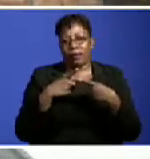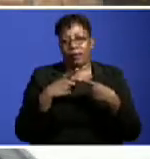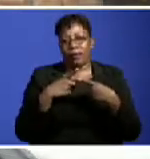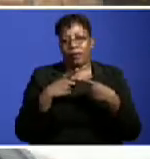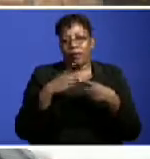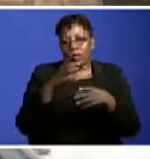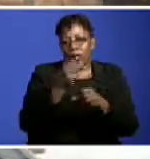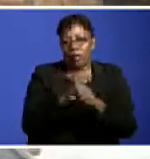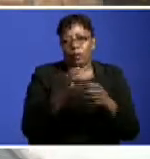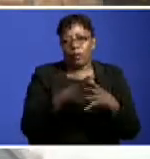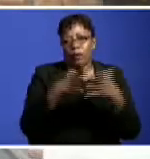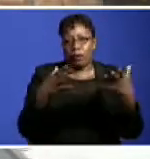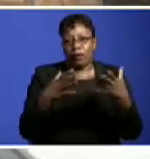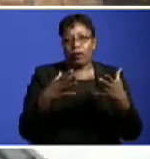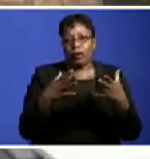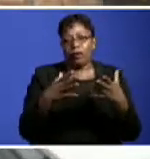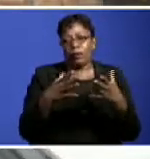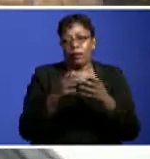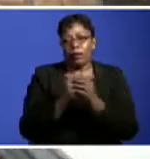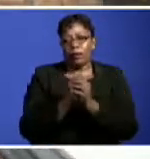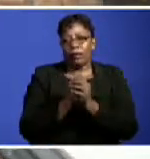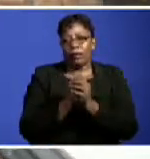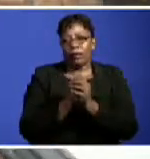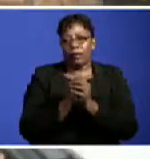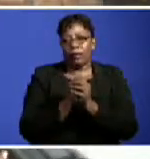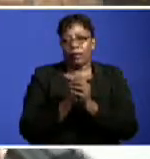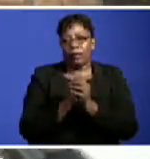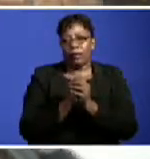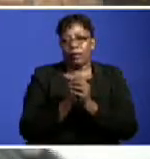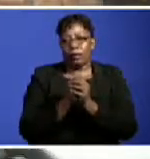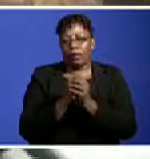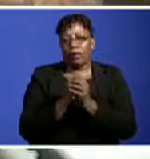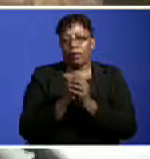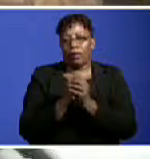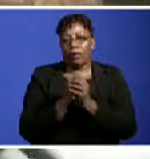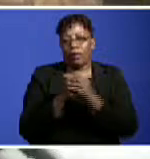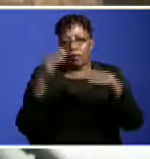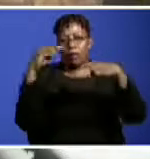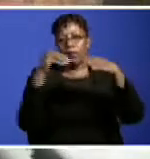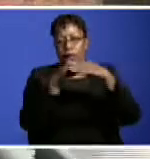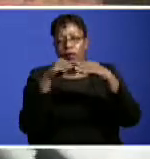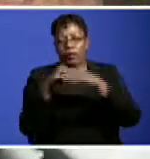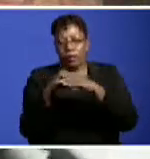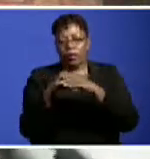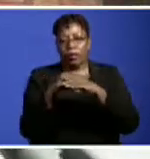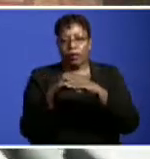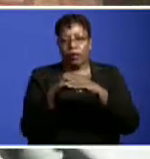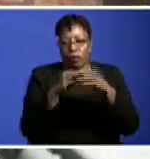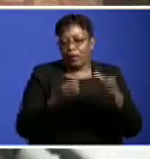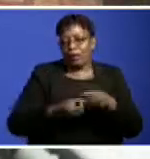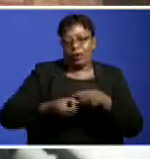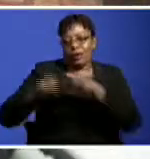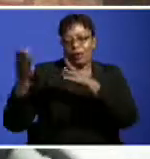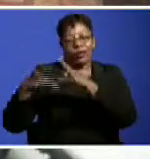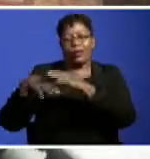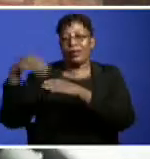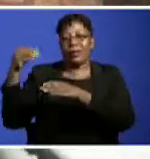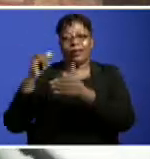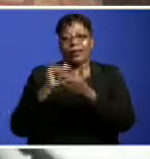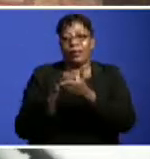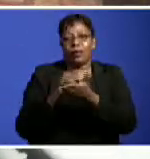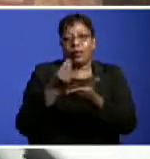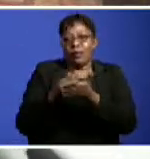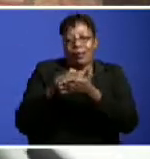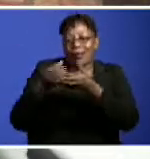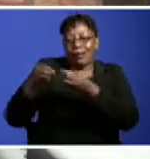lot of overhead. A lot of the stock and inventory had to get thrown out, and that was a lot of